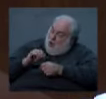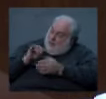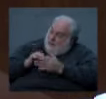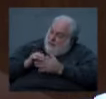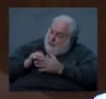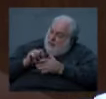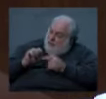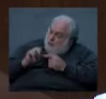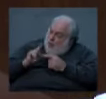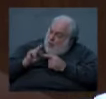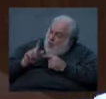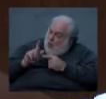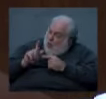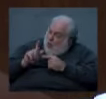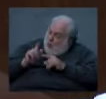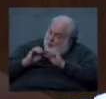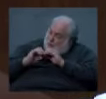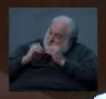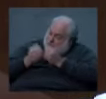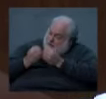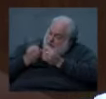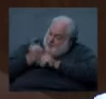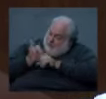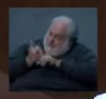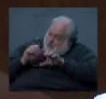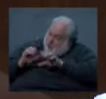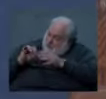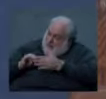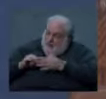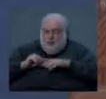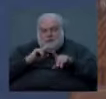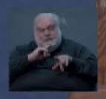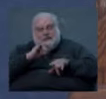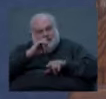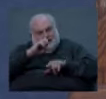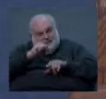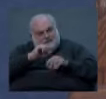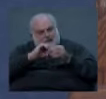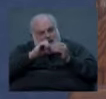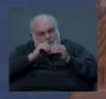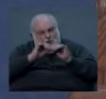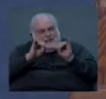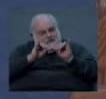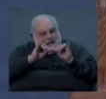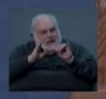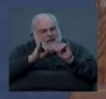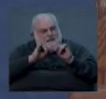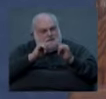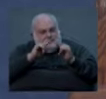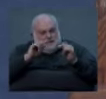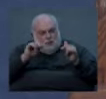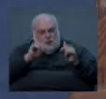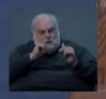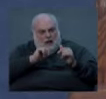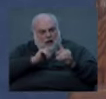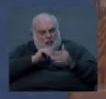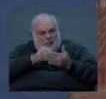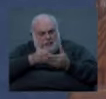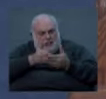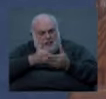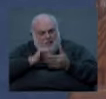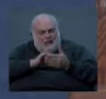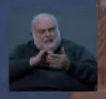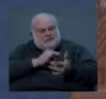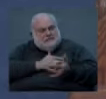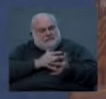TAW organization would provide? Yeah, and the number, the size and stuff, I can't speak for that because we're not in that step yet, but that is